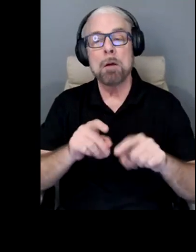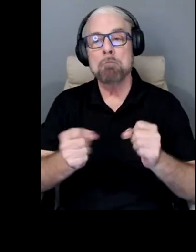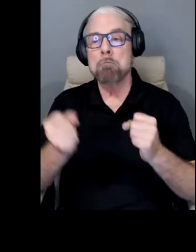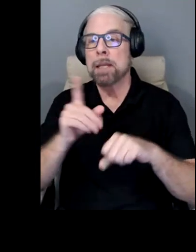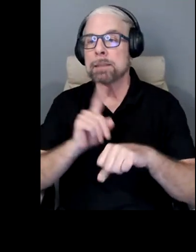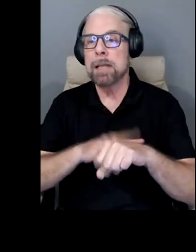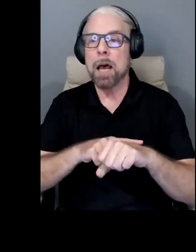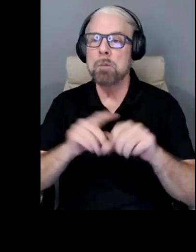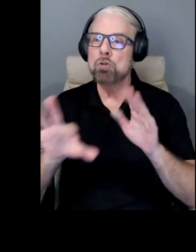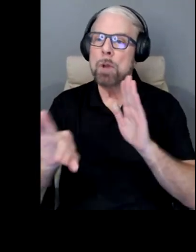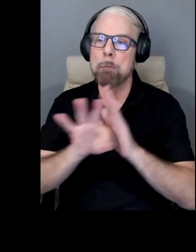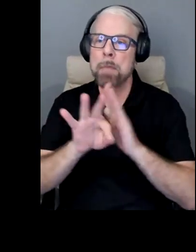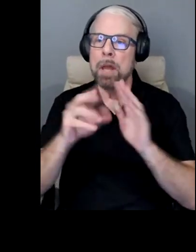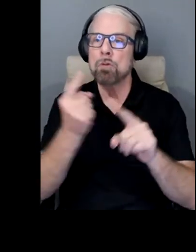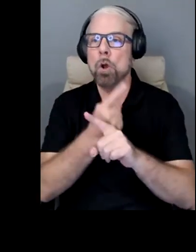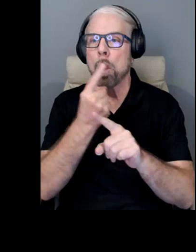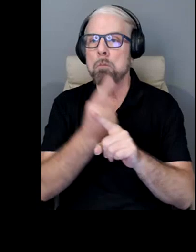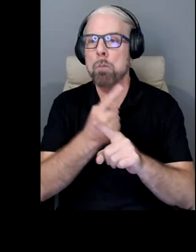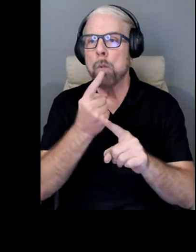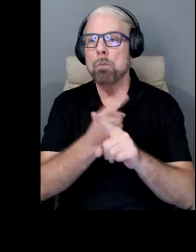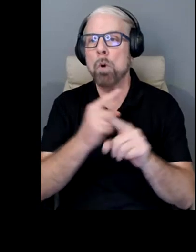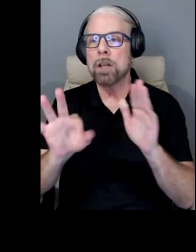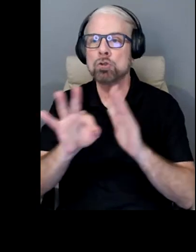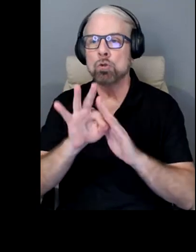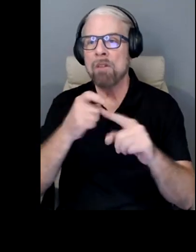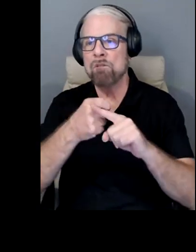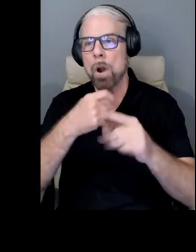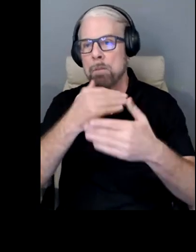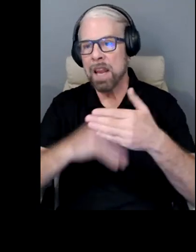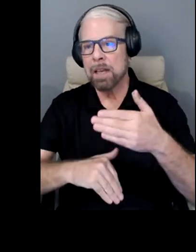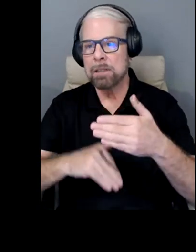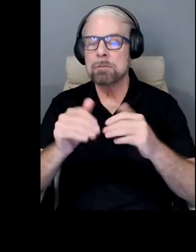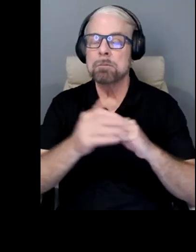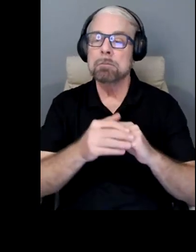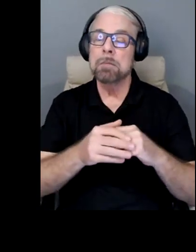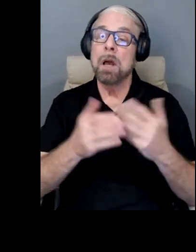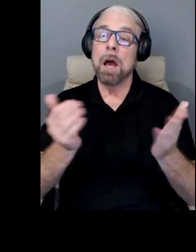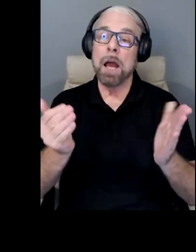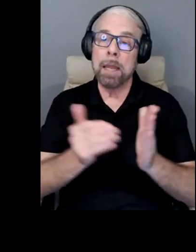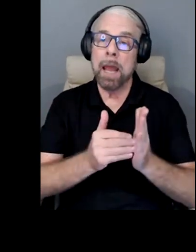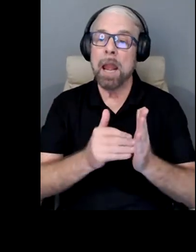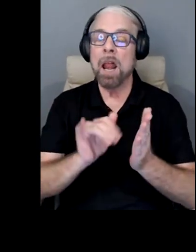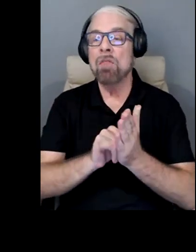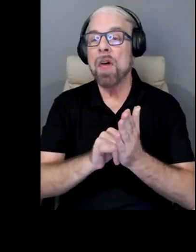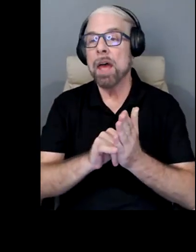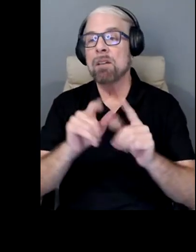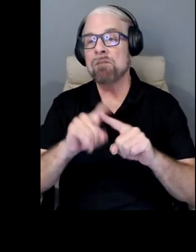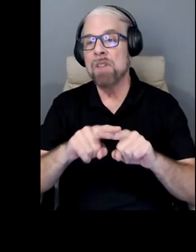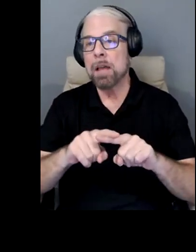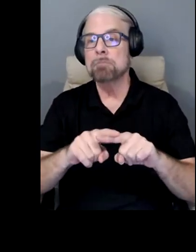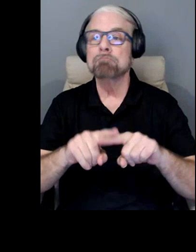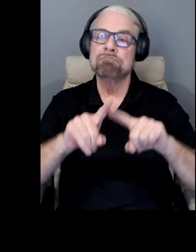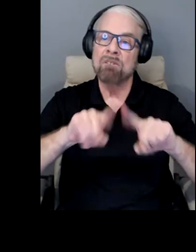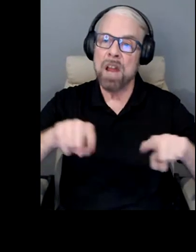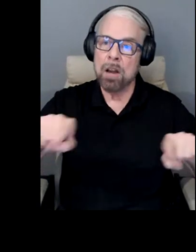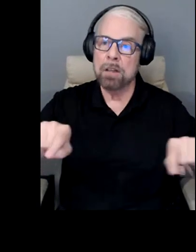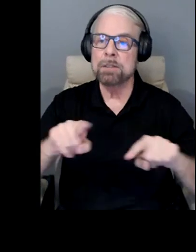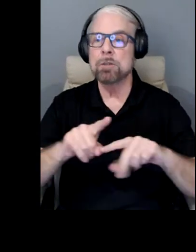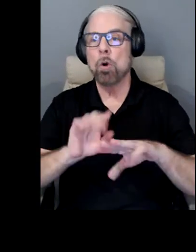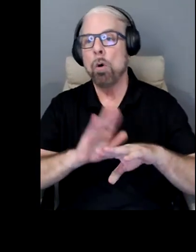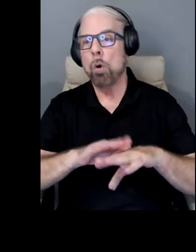just picking the appropriate value from the list. And so again, it will vary by individual